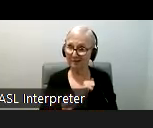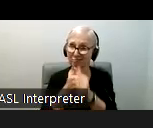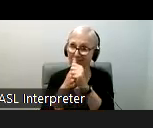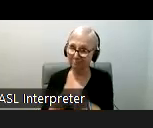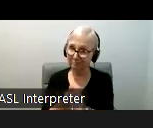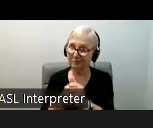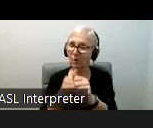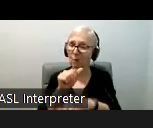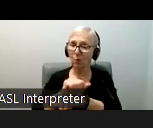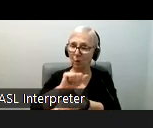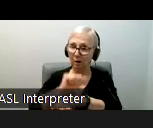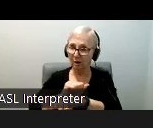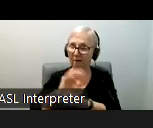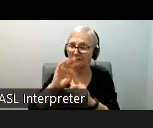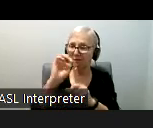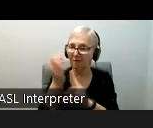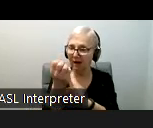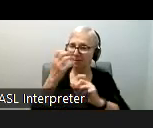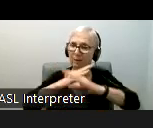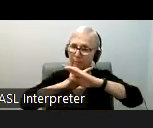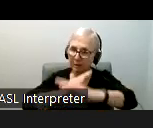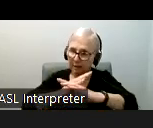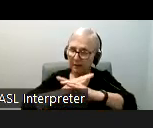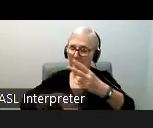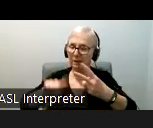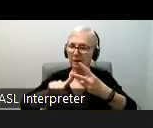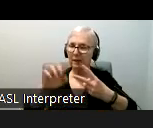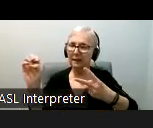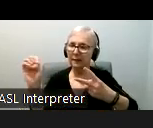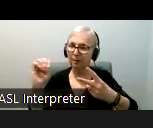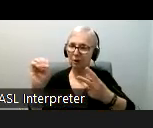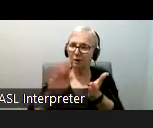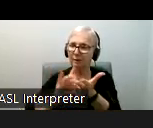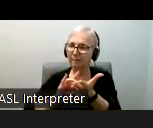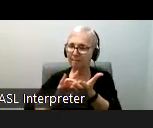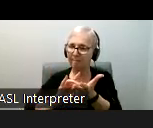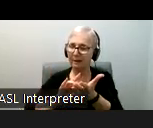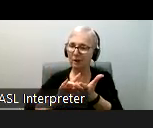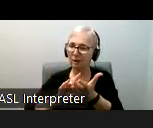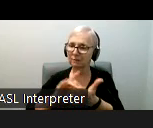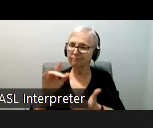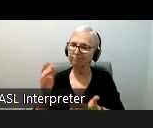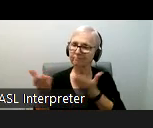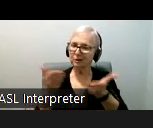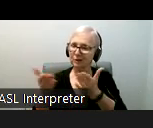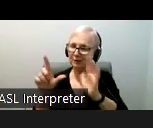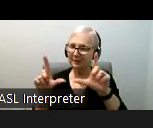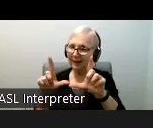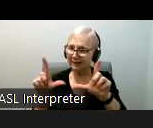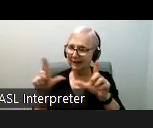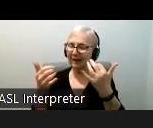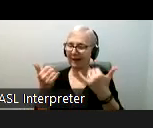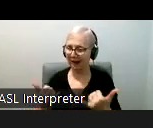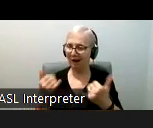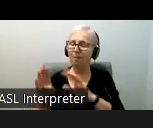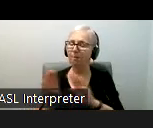I've worked in the fields of environmental protection. I worked in emergency medical service licensure, and now I work in behavioral health